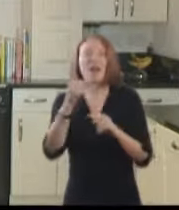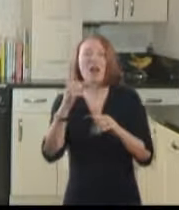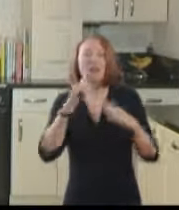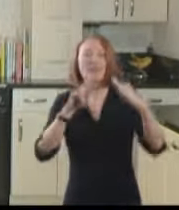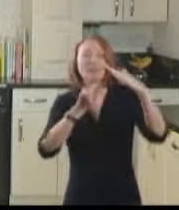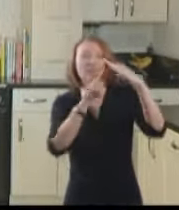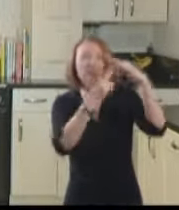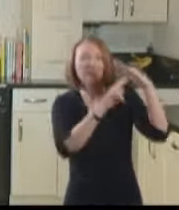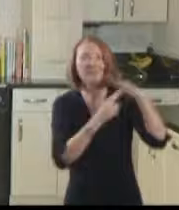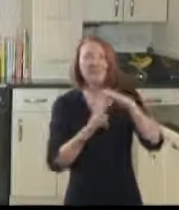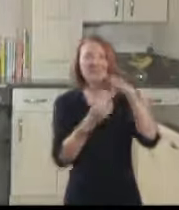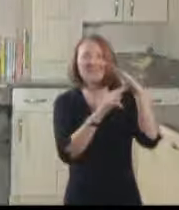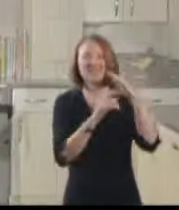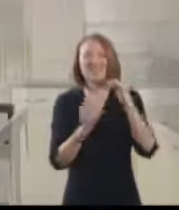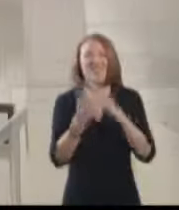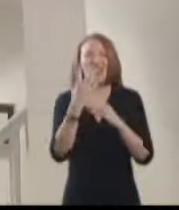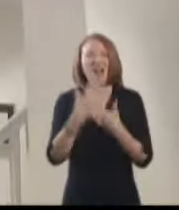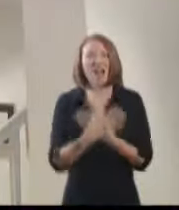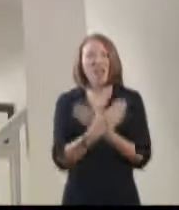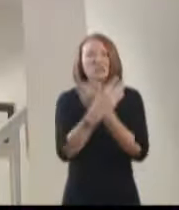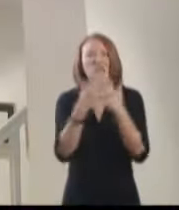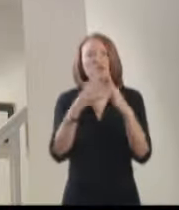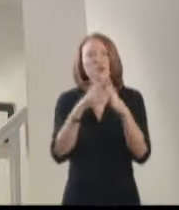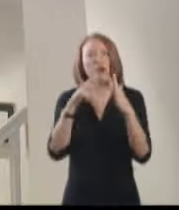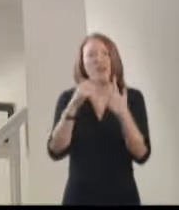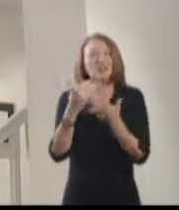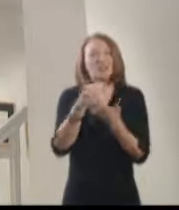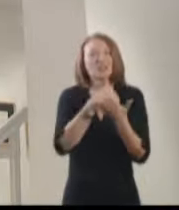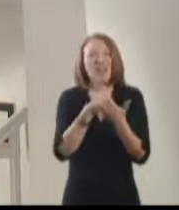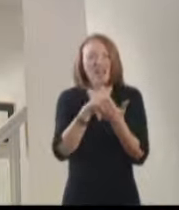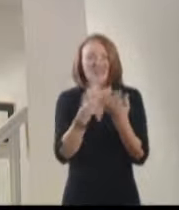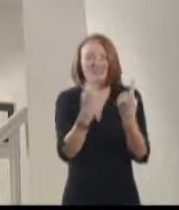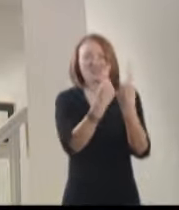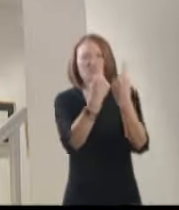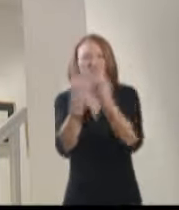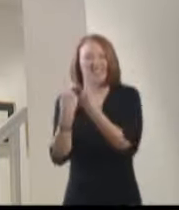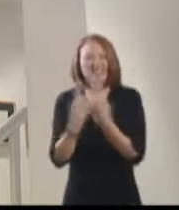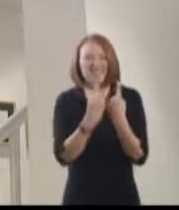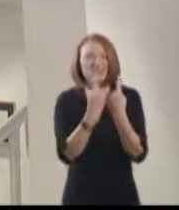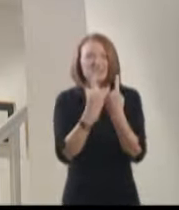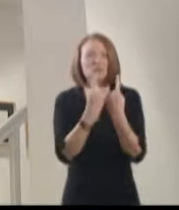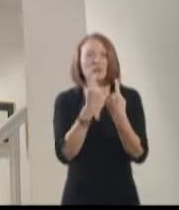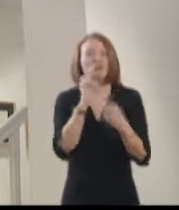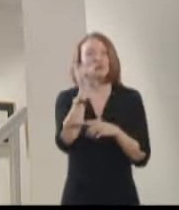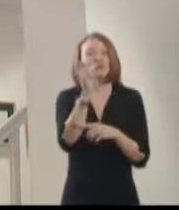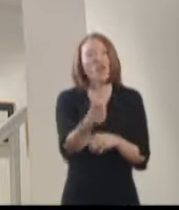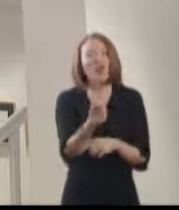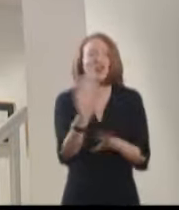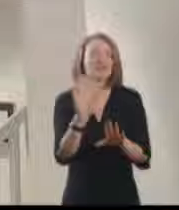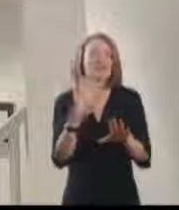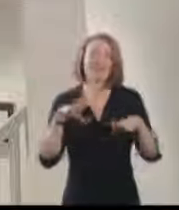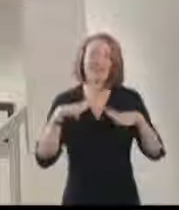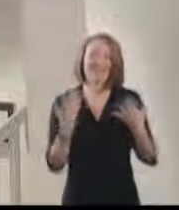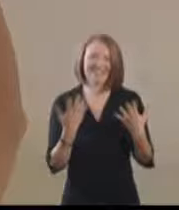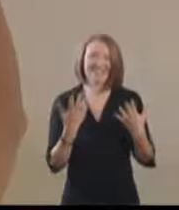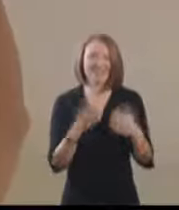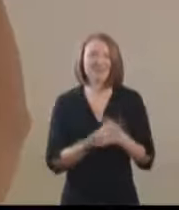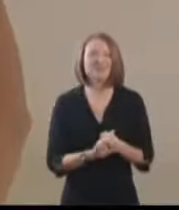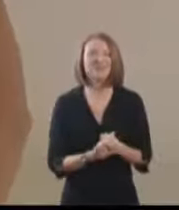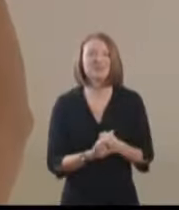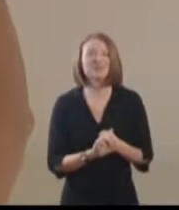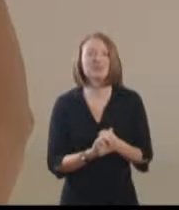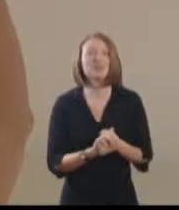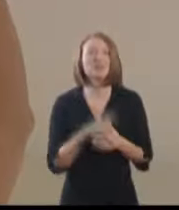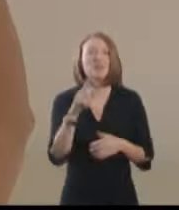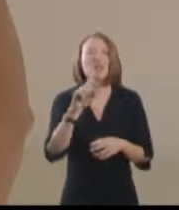first product we will look at is the smoke alarm. This smoke alarm is fitted on your hallway ceiling. The alarm is called toastproof, which means it's